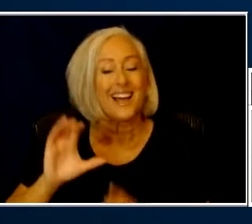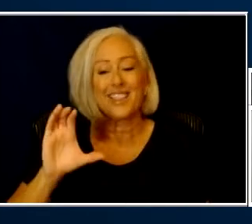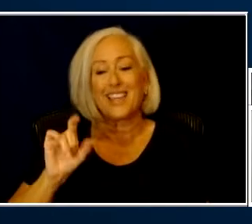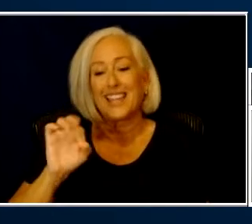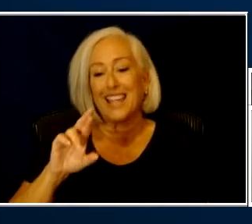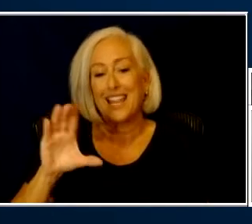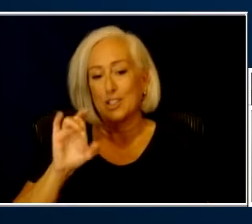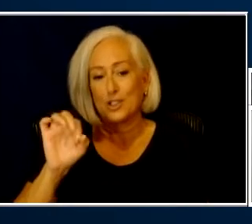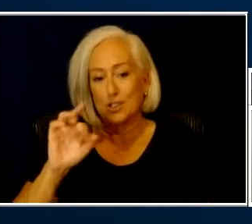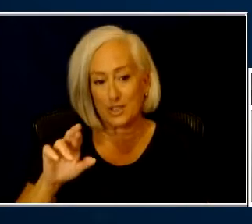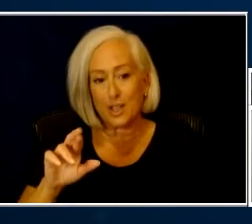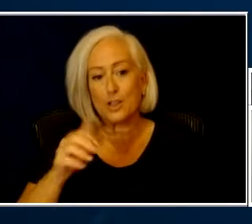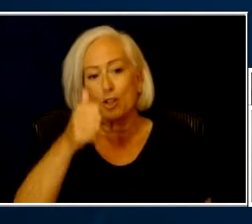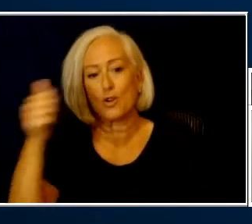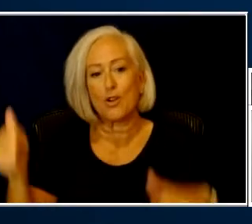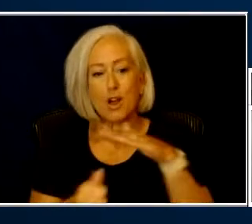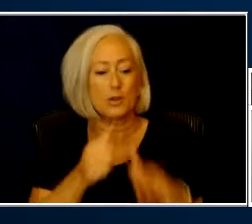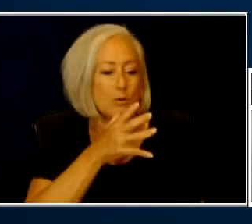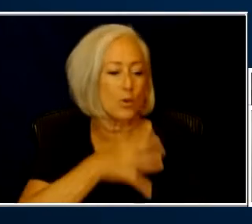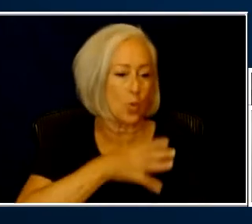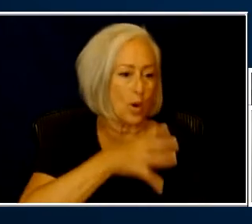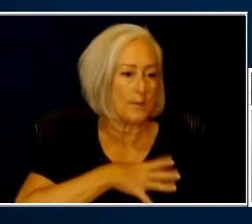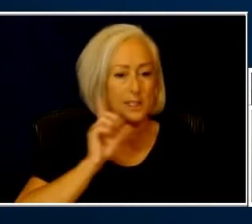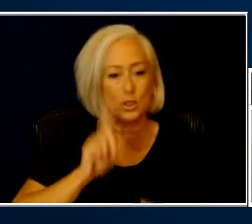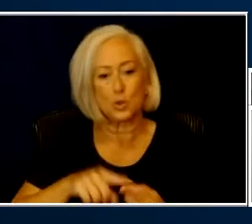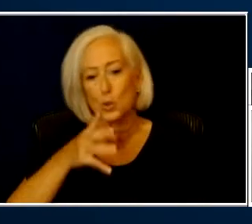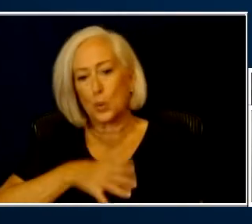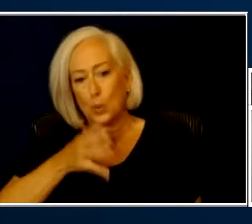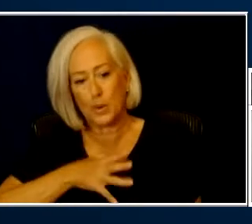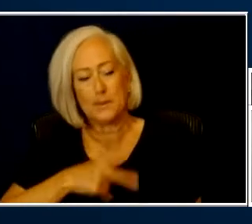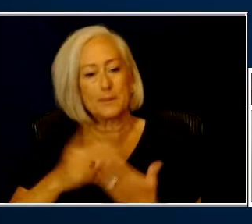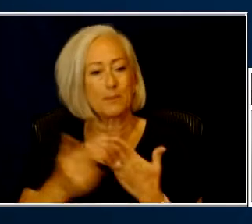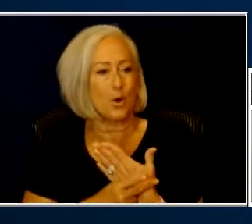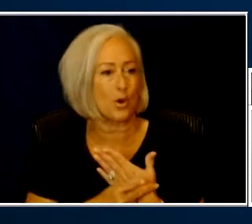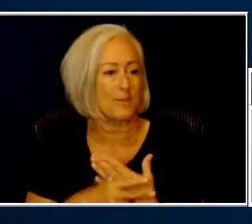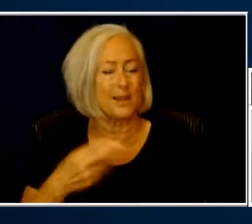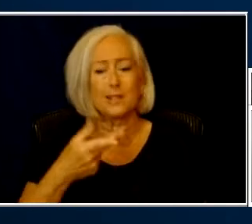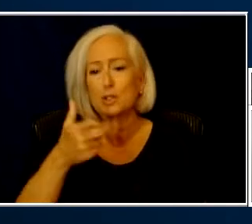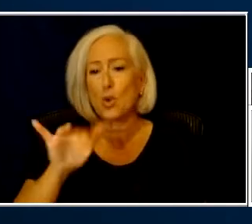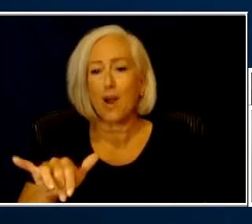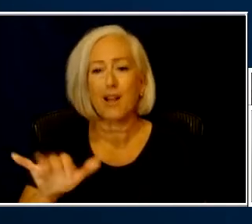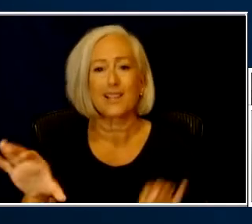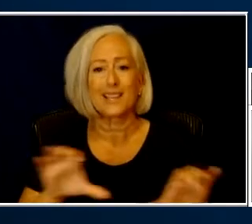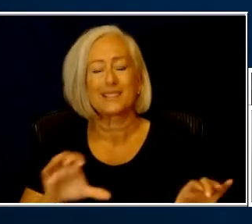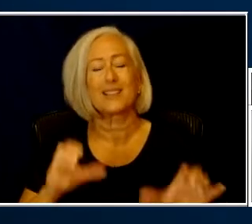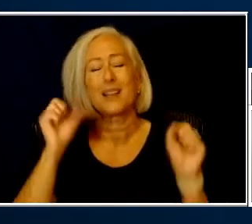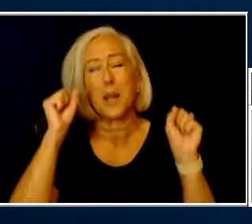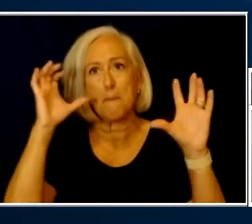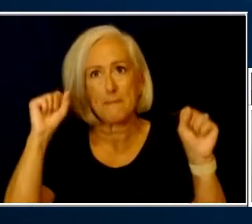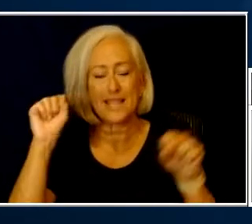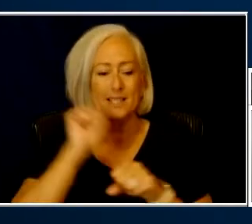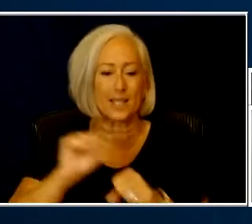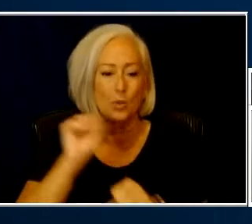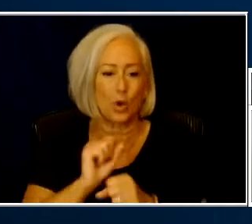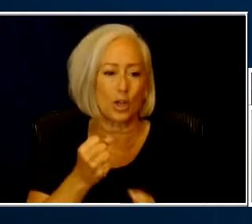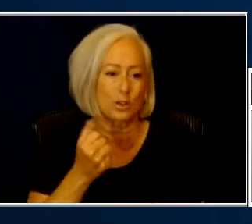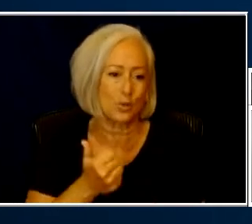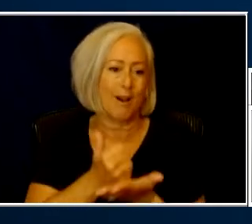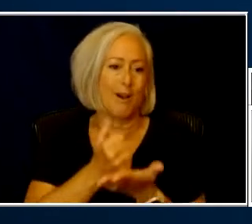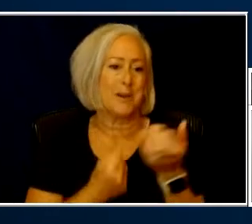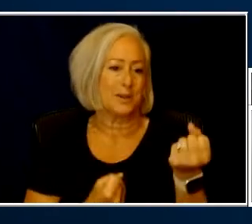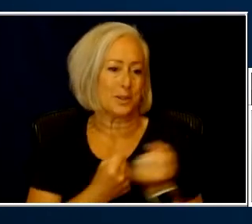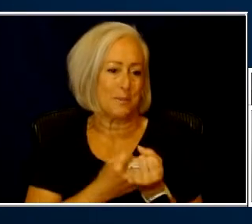to Woman program. So Holly has done incredible amounts of work supporting women in all of the